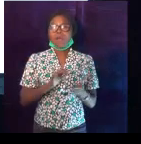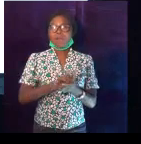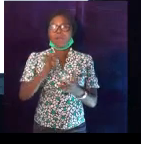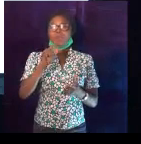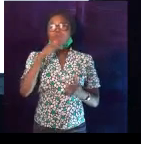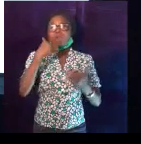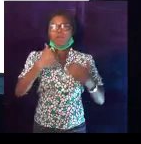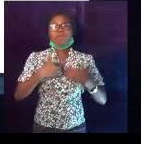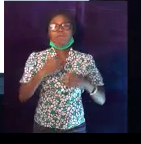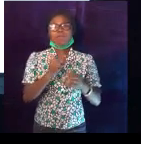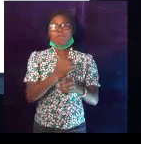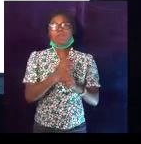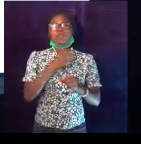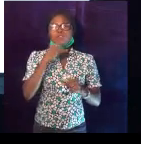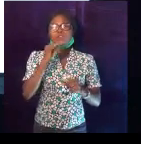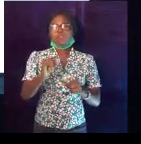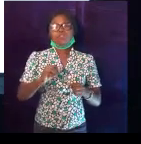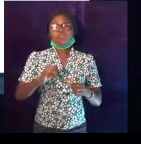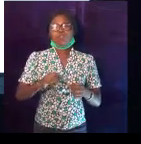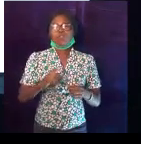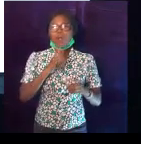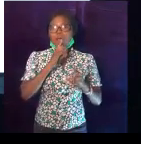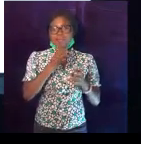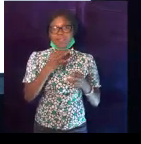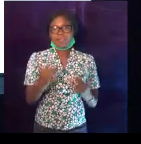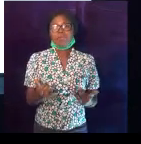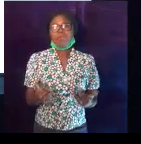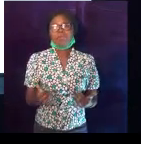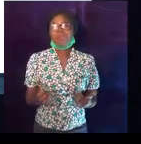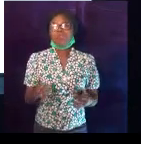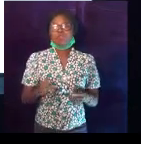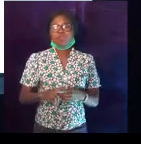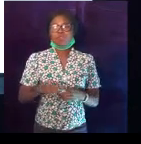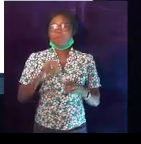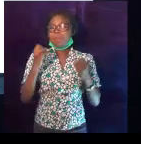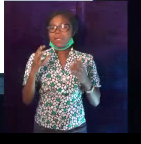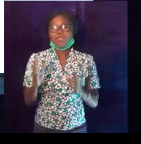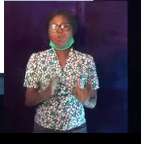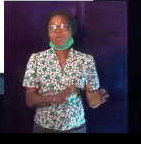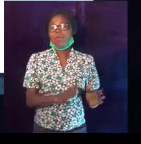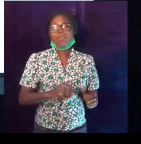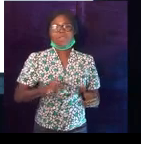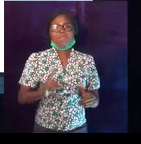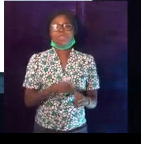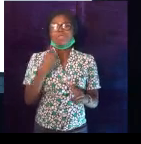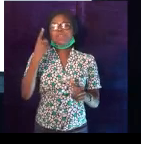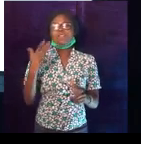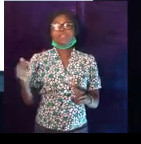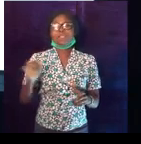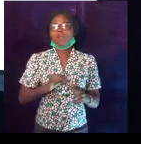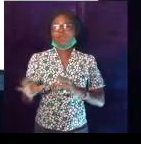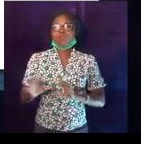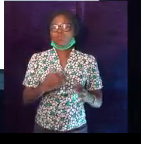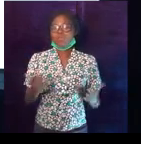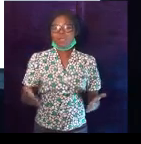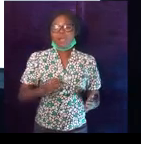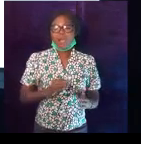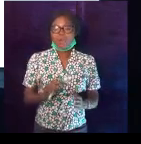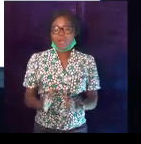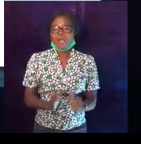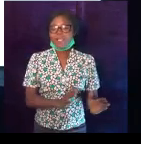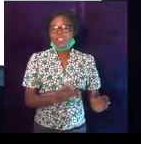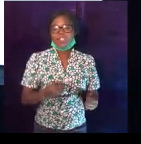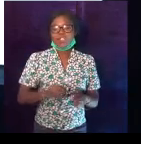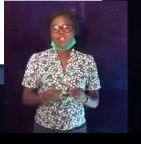Alrighty then. I believe you've gotten your answer by now because this one is quite easy. Not many numbers to arrange. The first thing that I'm going to do here is that I'm